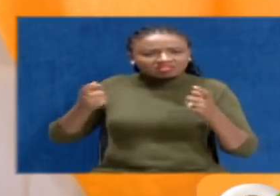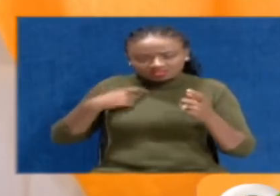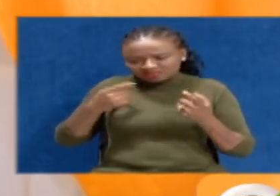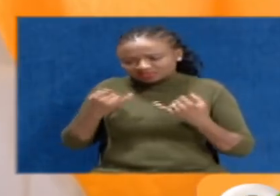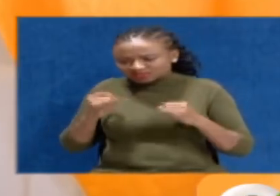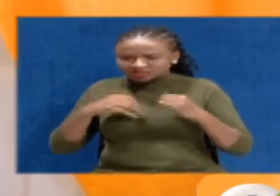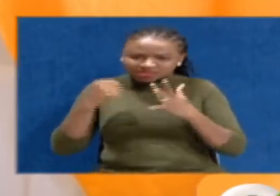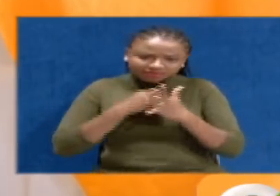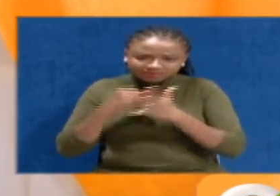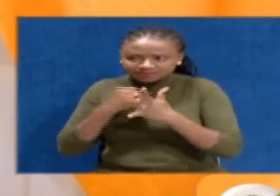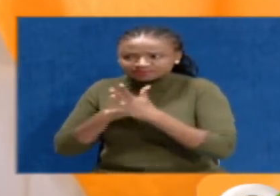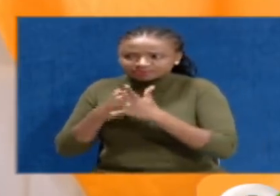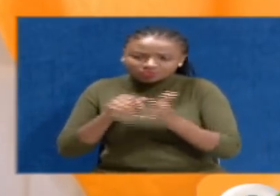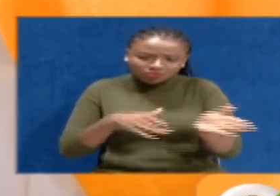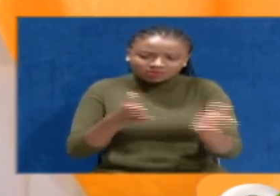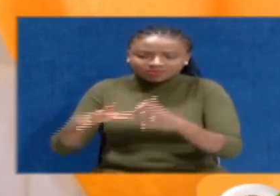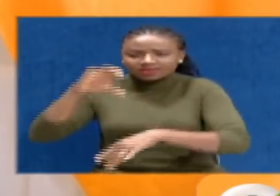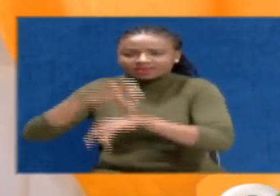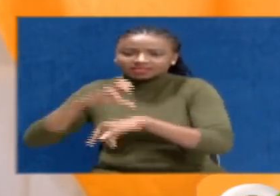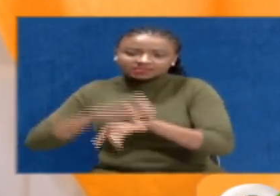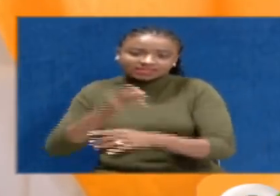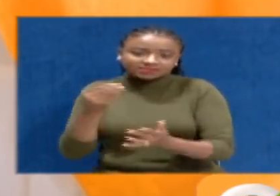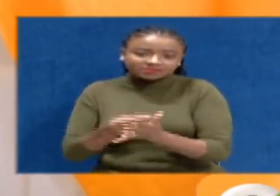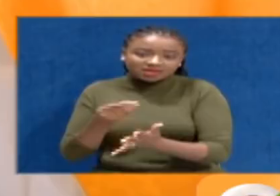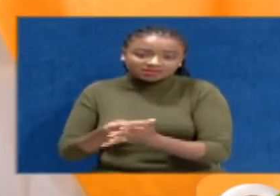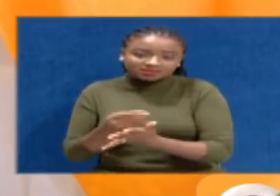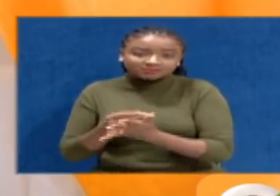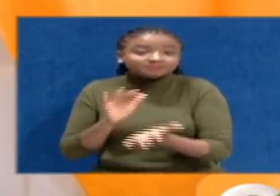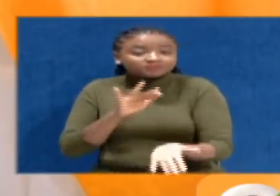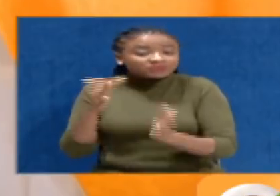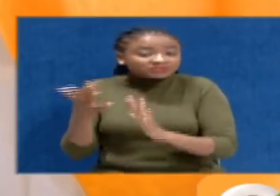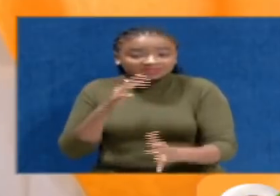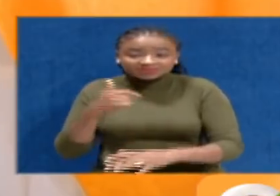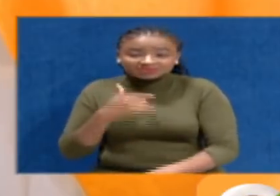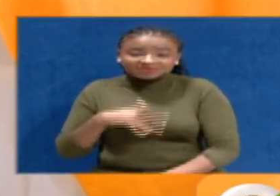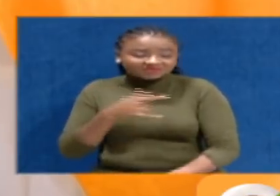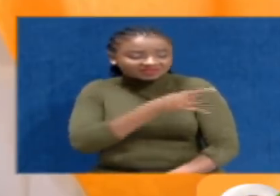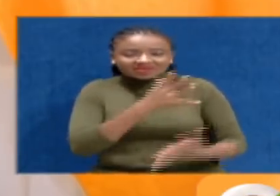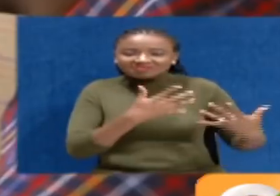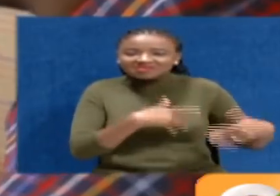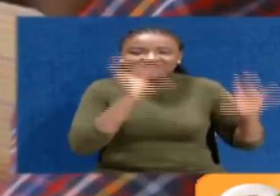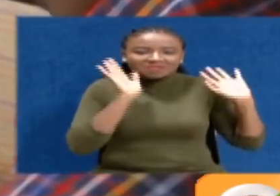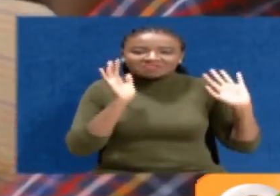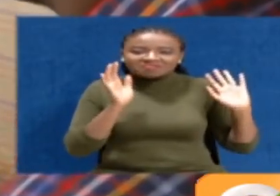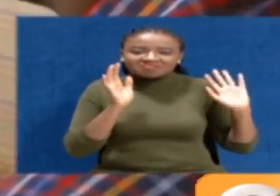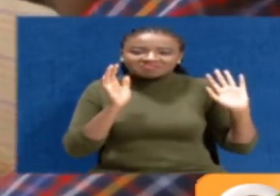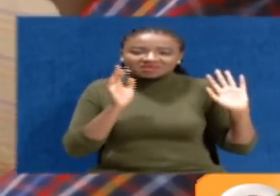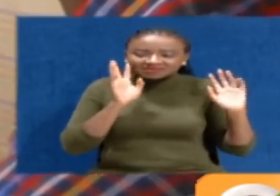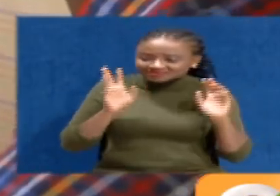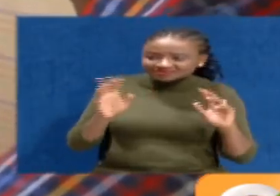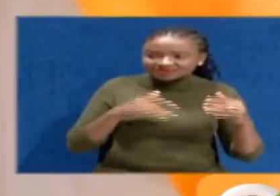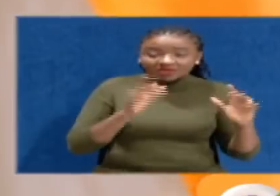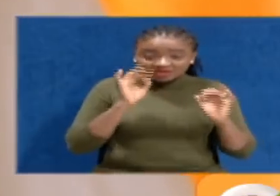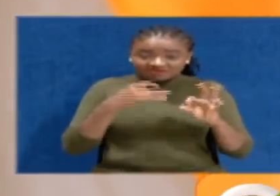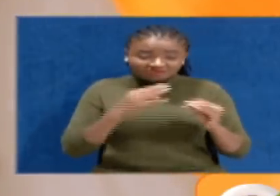language to get money. So do you feel like they've given up? Sometimes I feel like they have given up on me. If I see